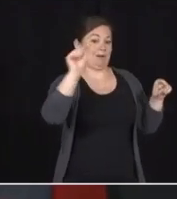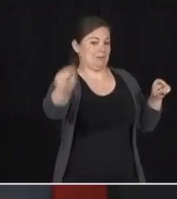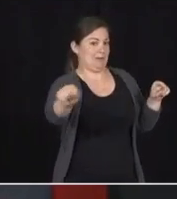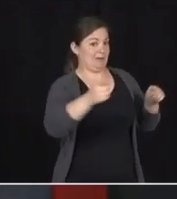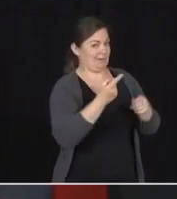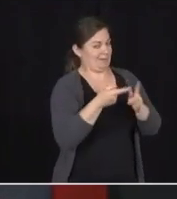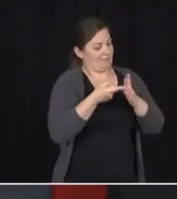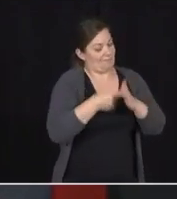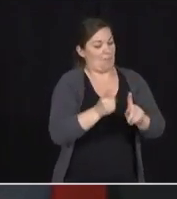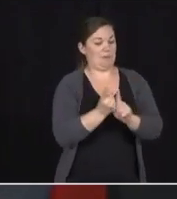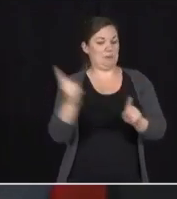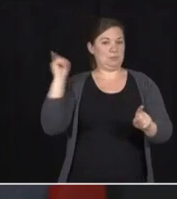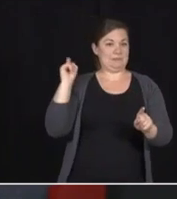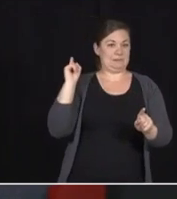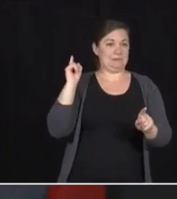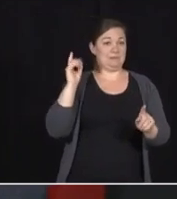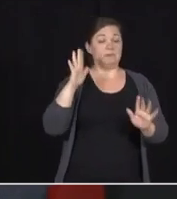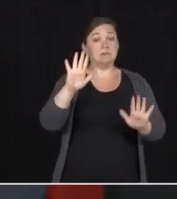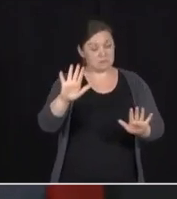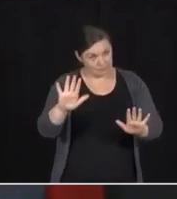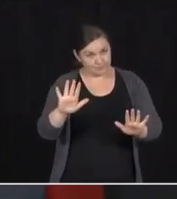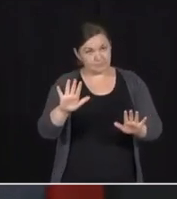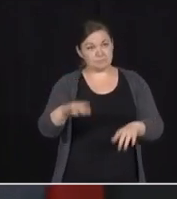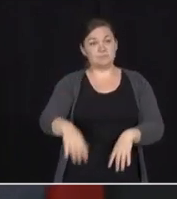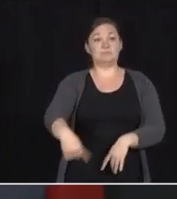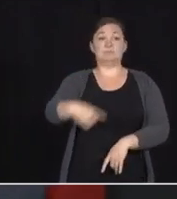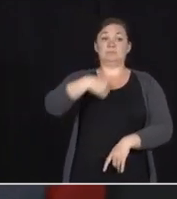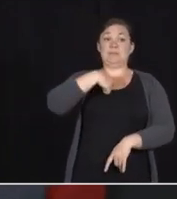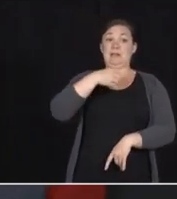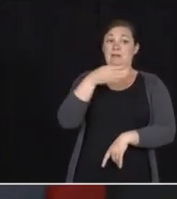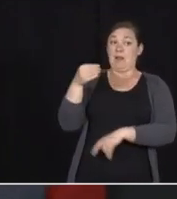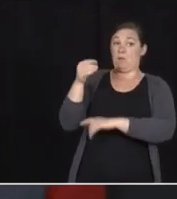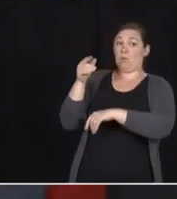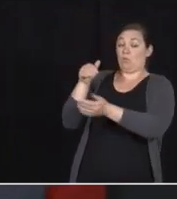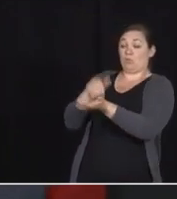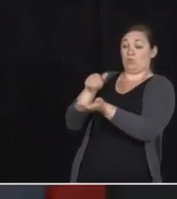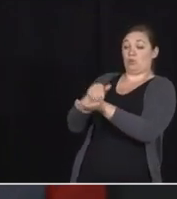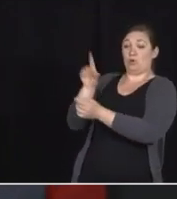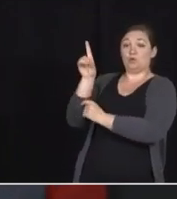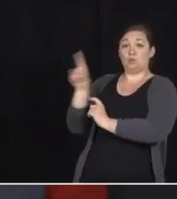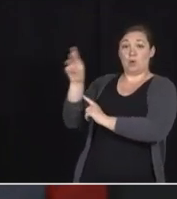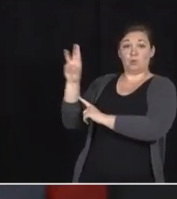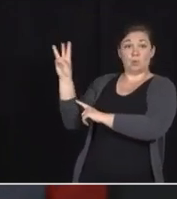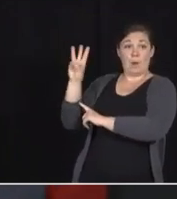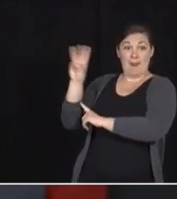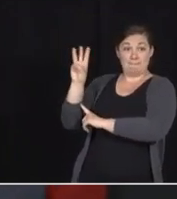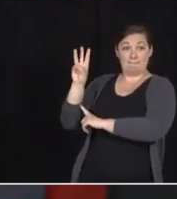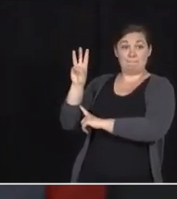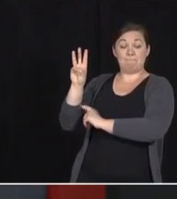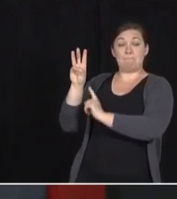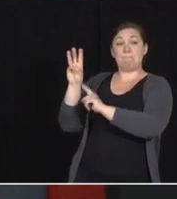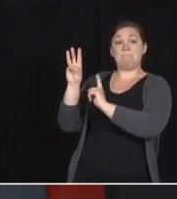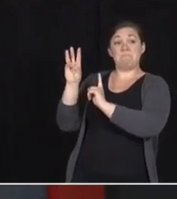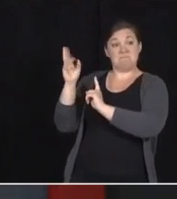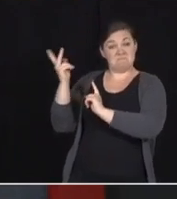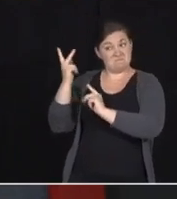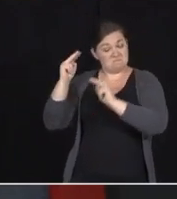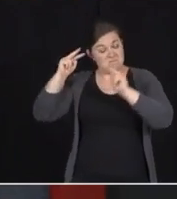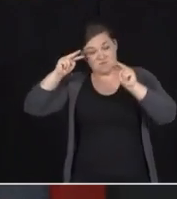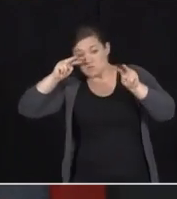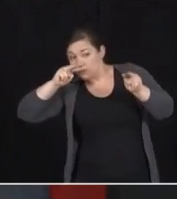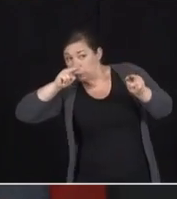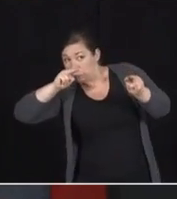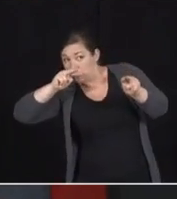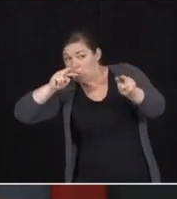and I will be very interested in the numbers. We hope that they will continue to go down, but if they continue to increase,